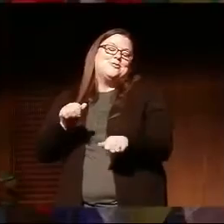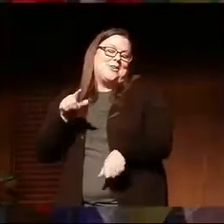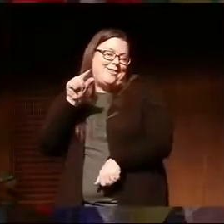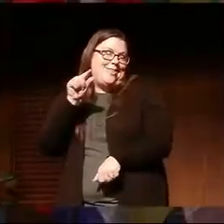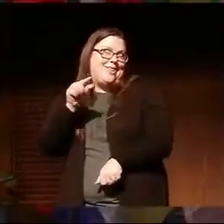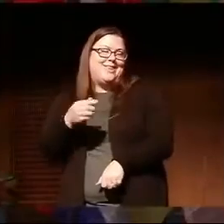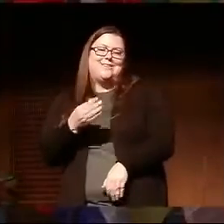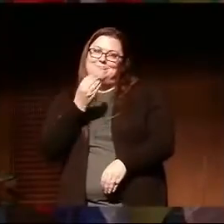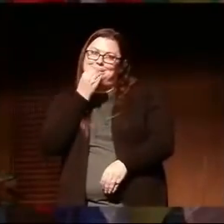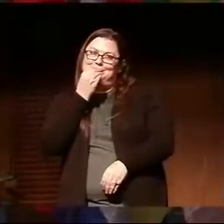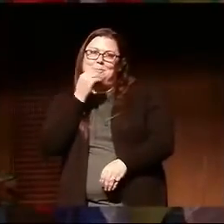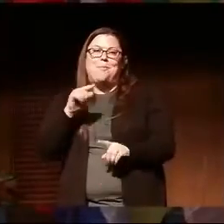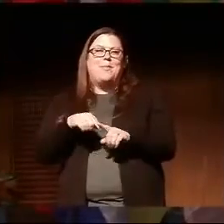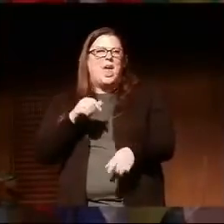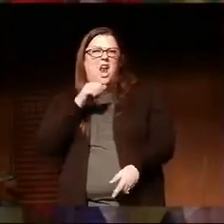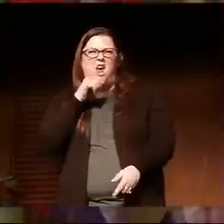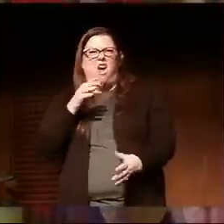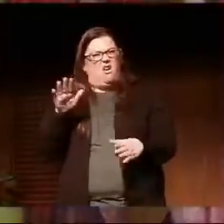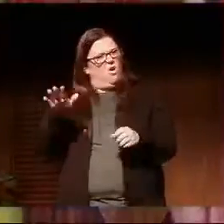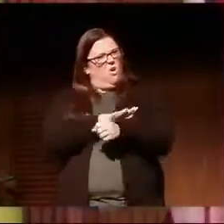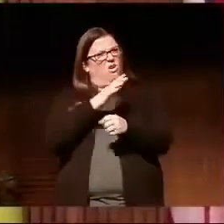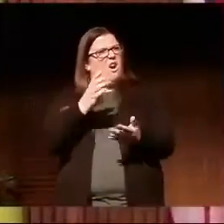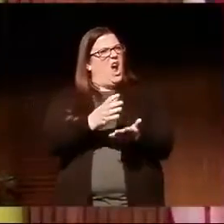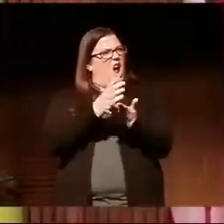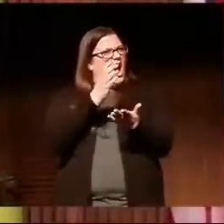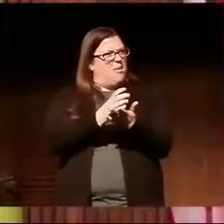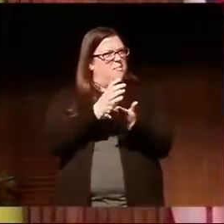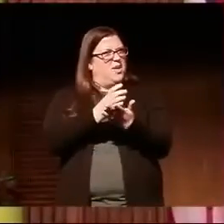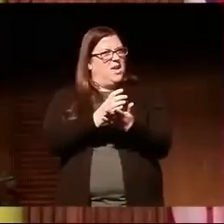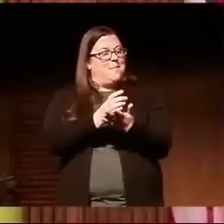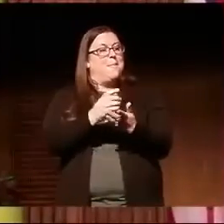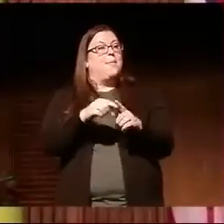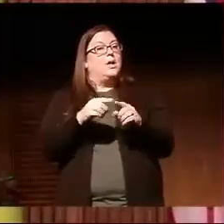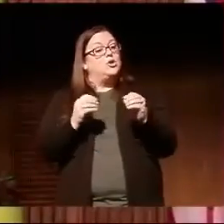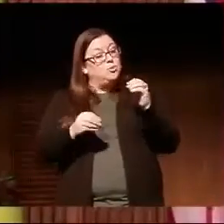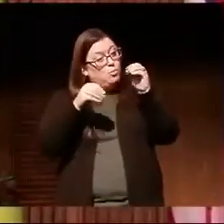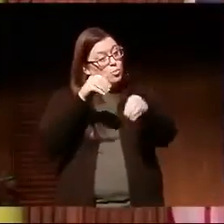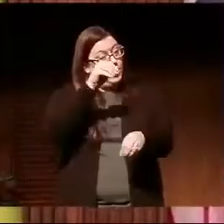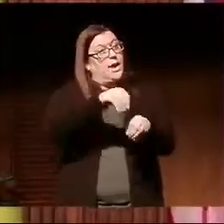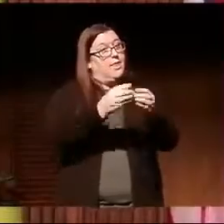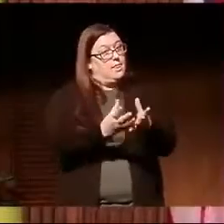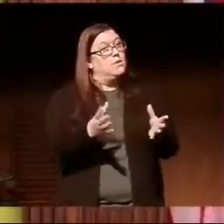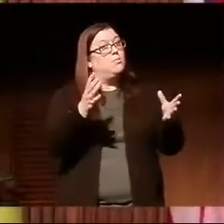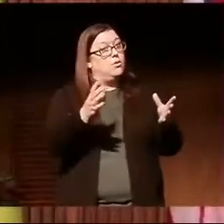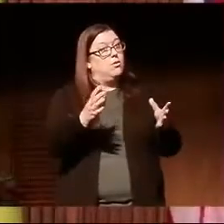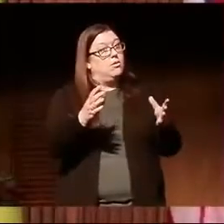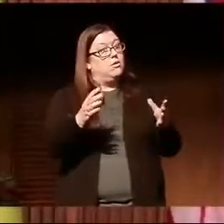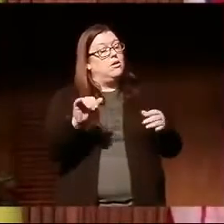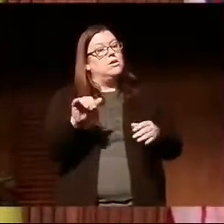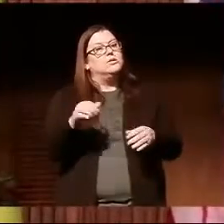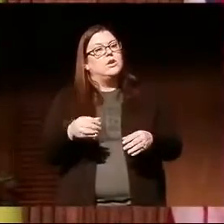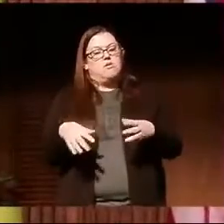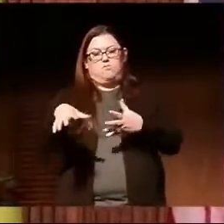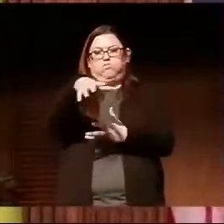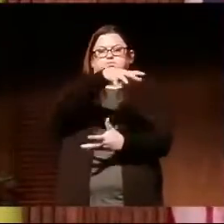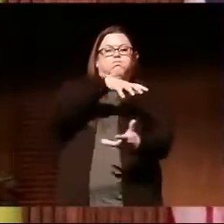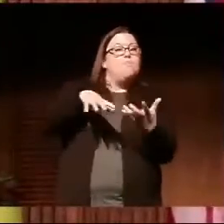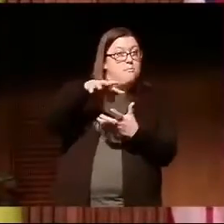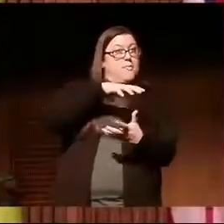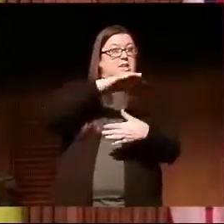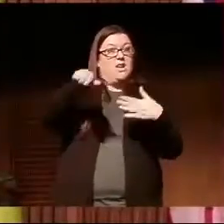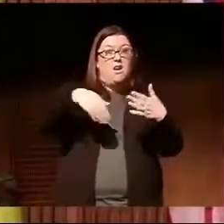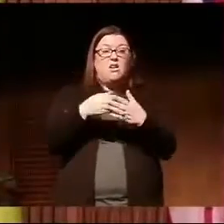But I wouldn't eat a whole cup of sugar. But you put it in the mixing bowl as well, and you mix all of the